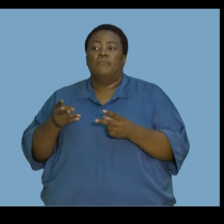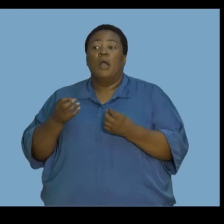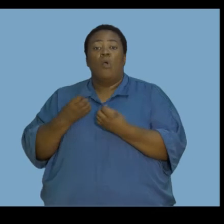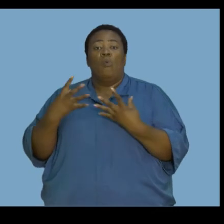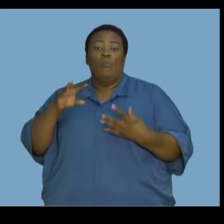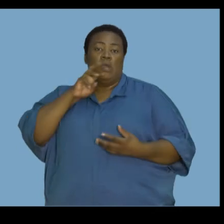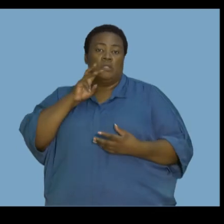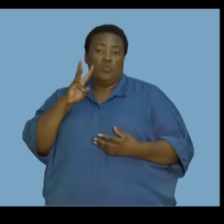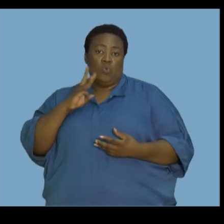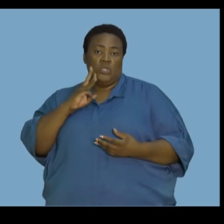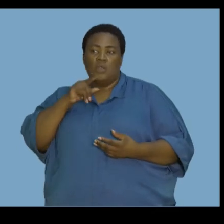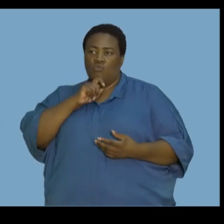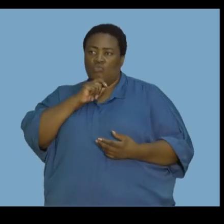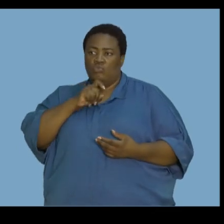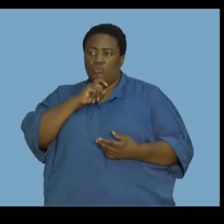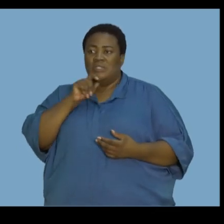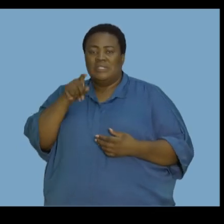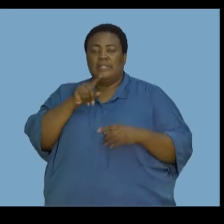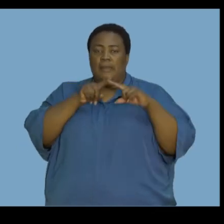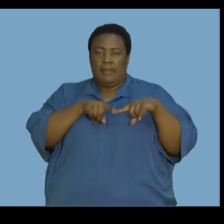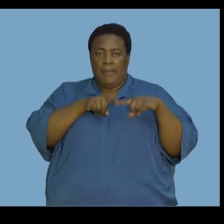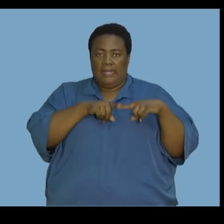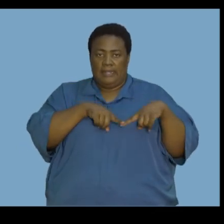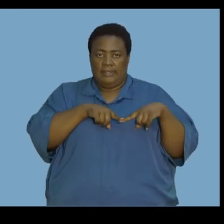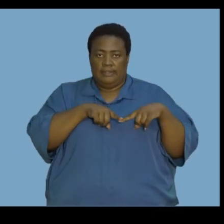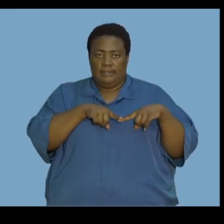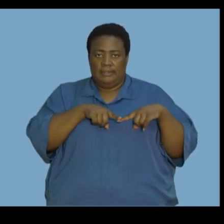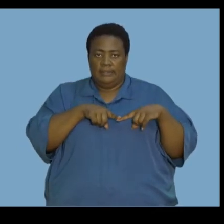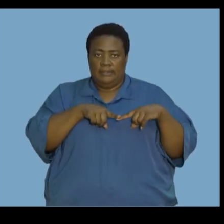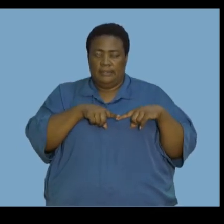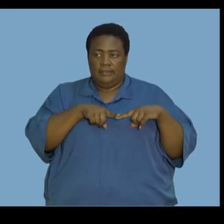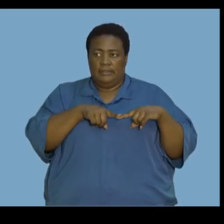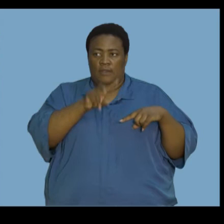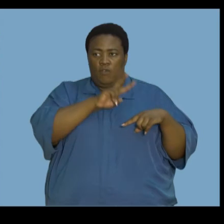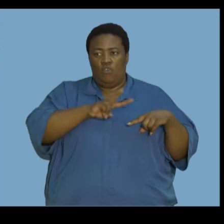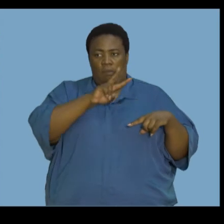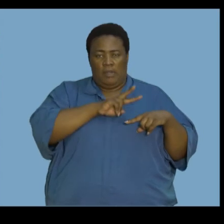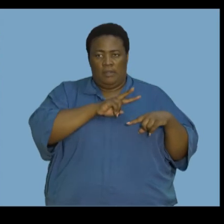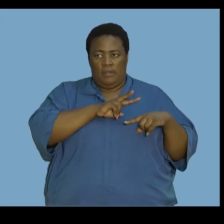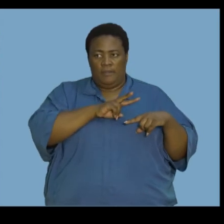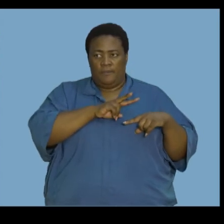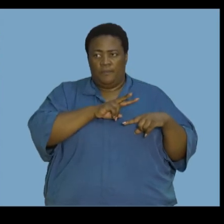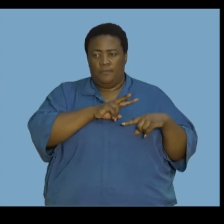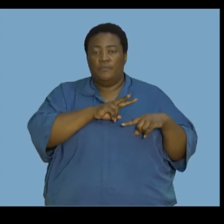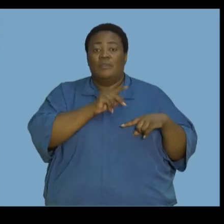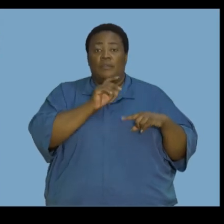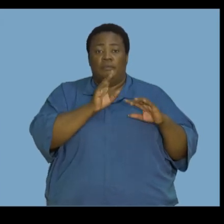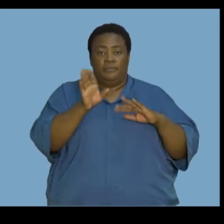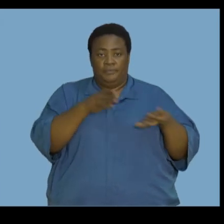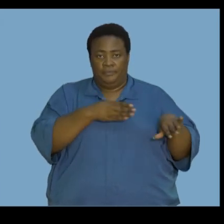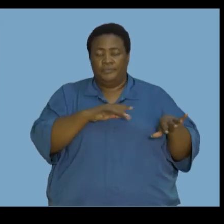water used, that was the dependent variable. Well done if you got that. The independent